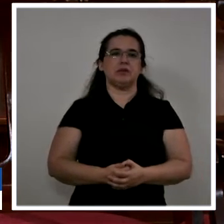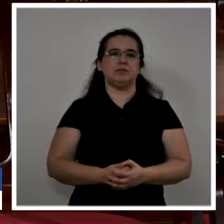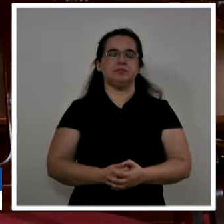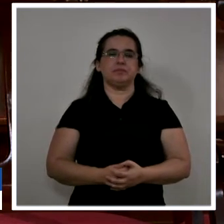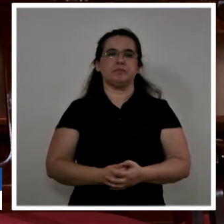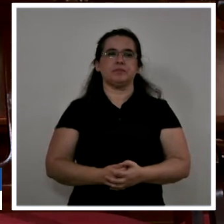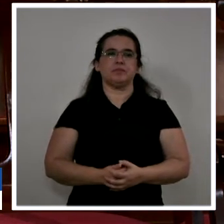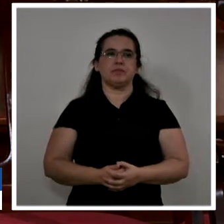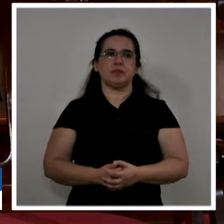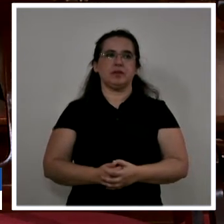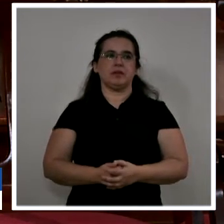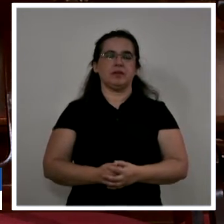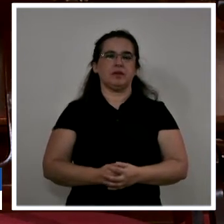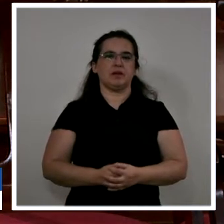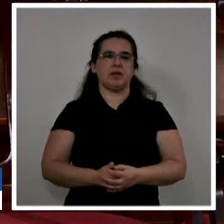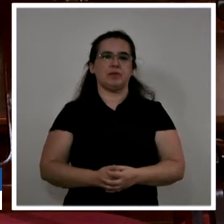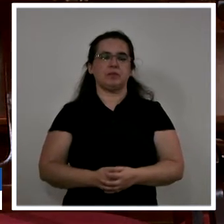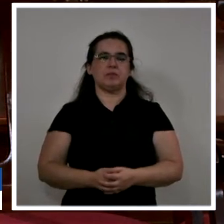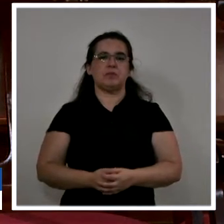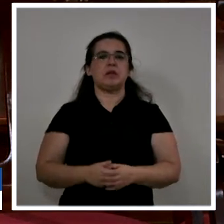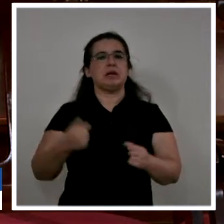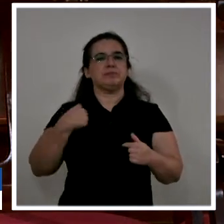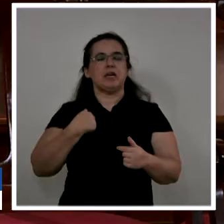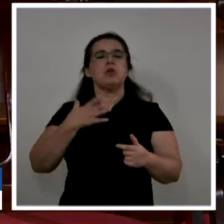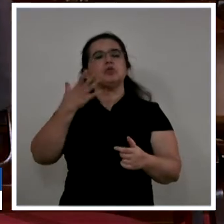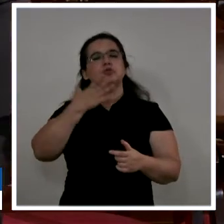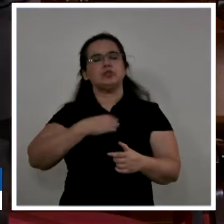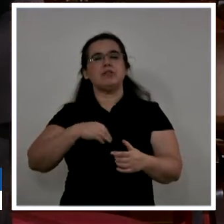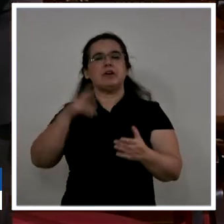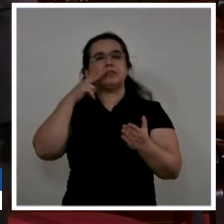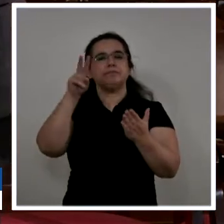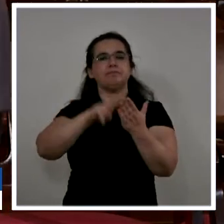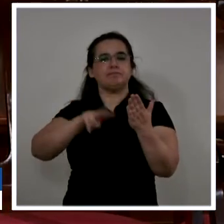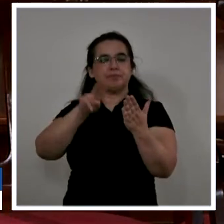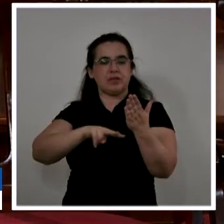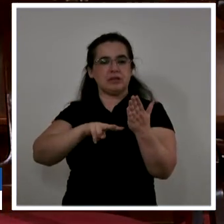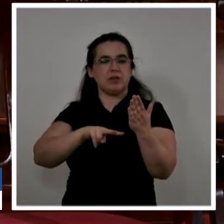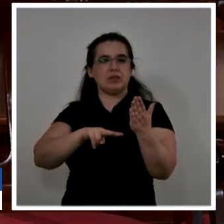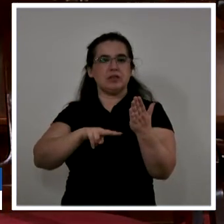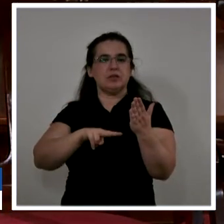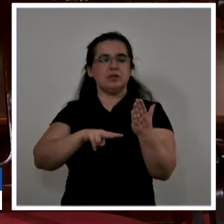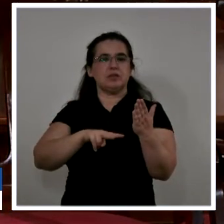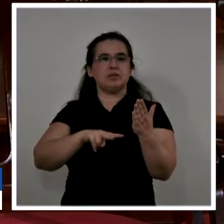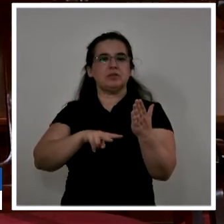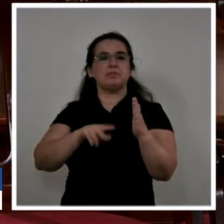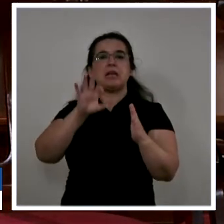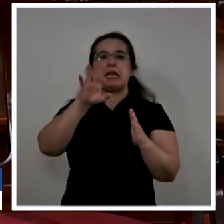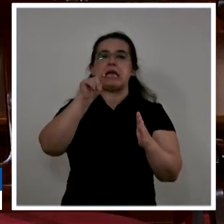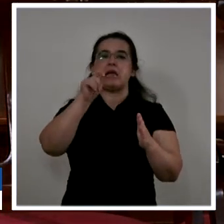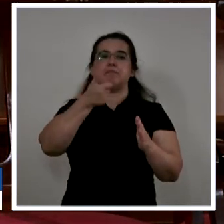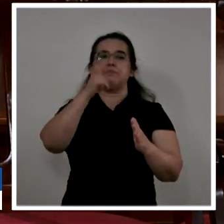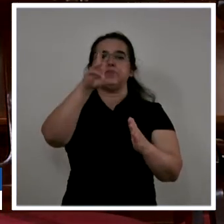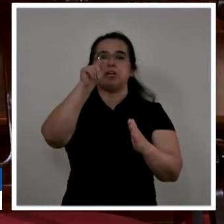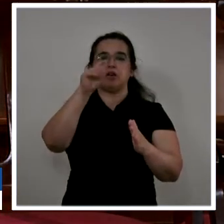verse 2, because that's a very important text. Ok, eu queria agora que lessem, me acompanhassem na leitura do Hebreus, capítulo